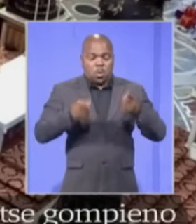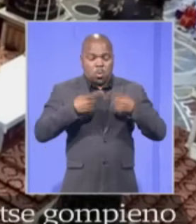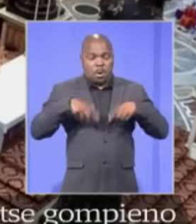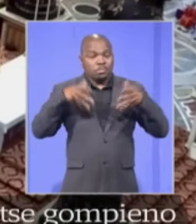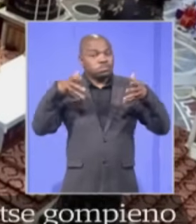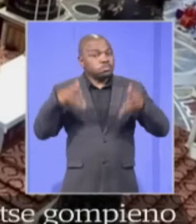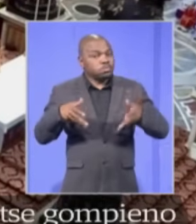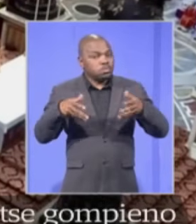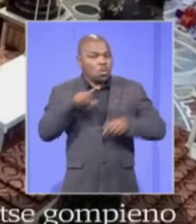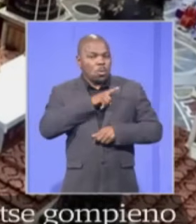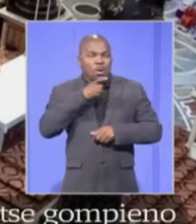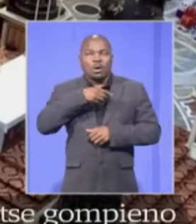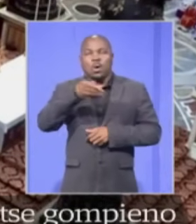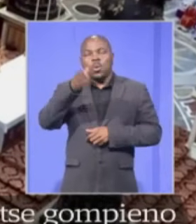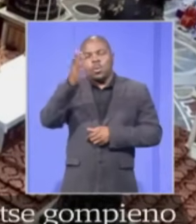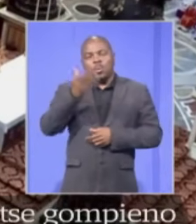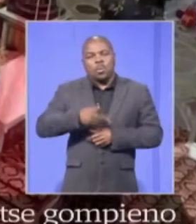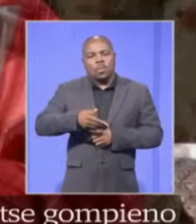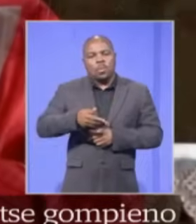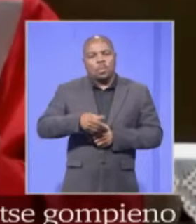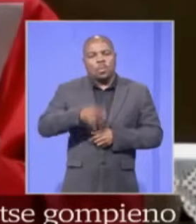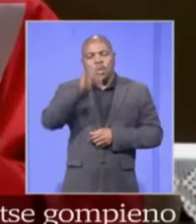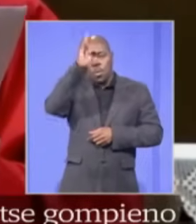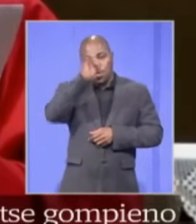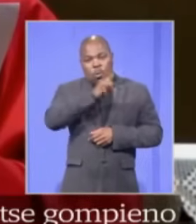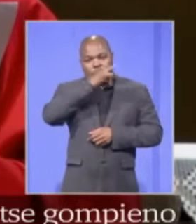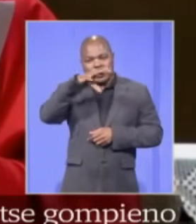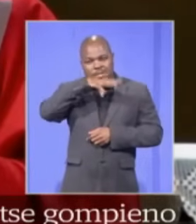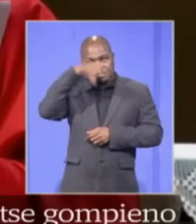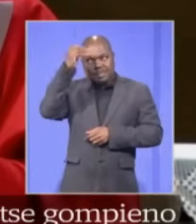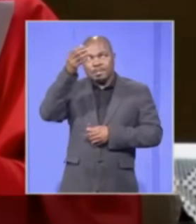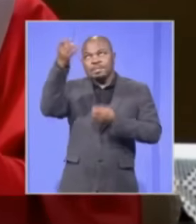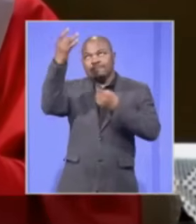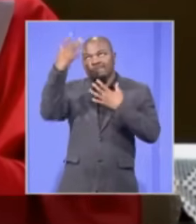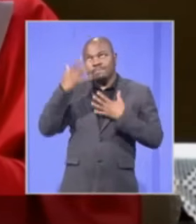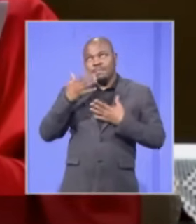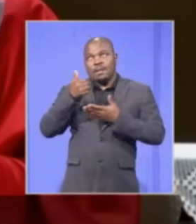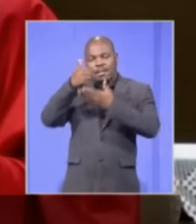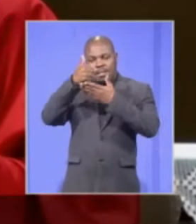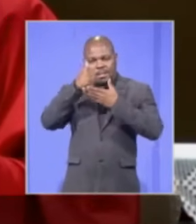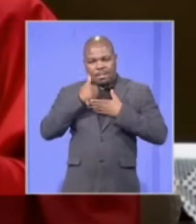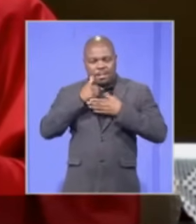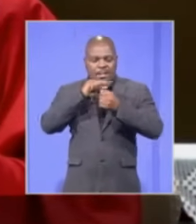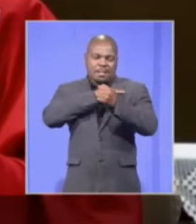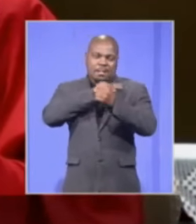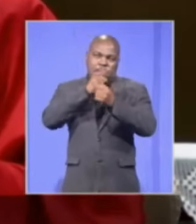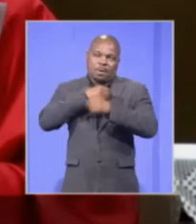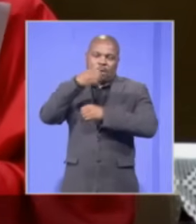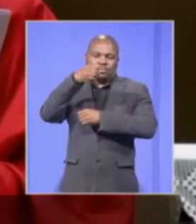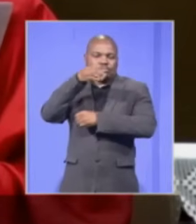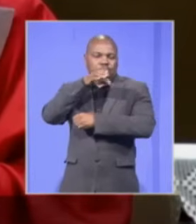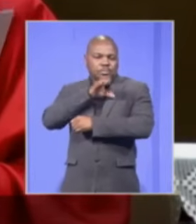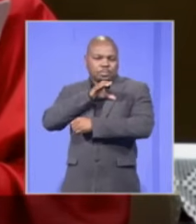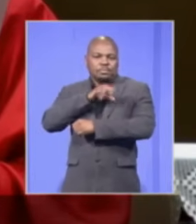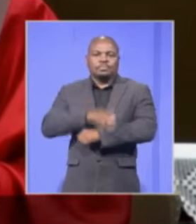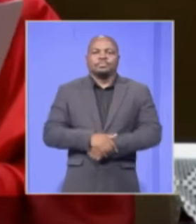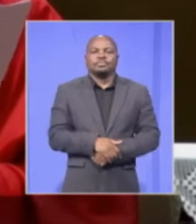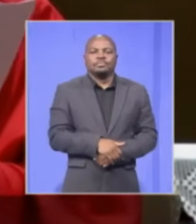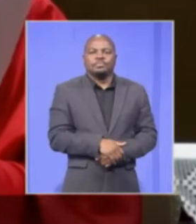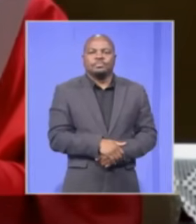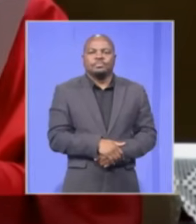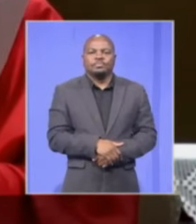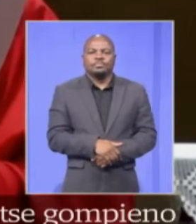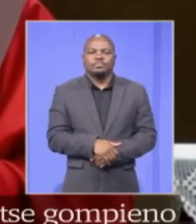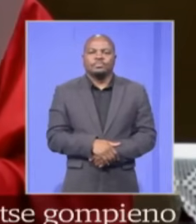go lopa mowa o boitshepo go re naya lesedi le maatla perché si